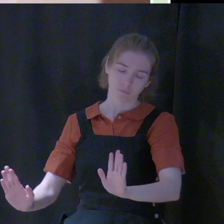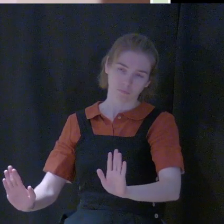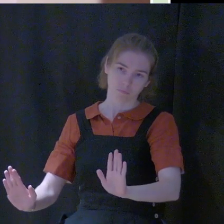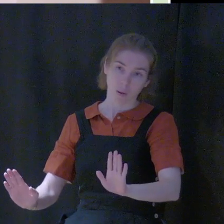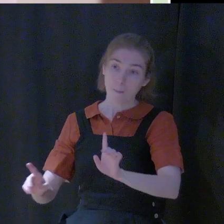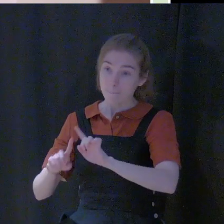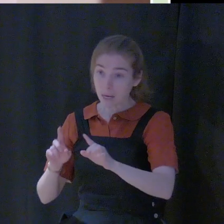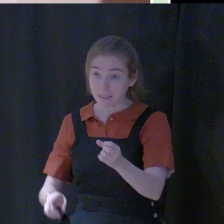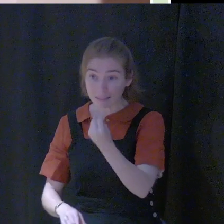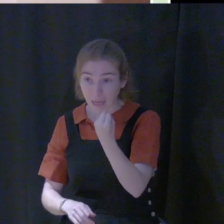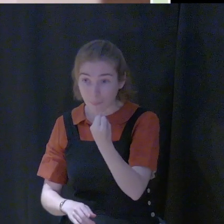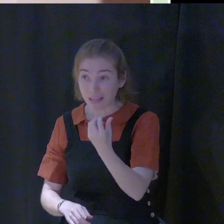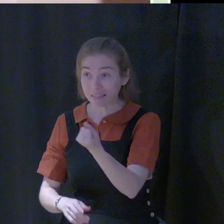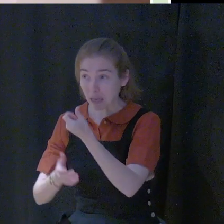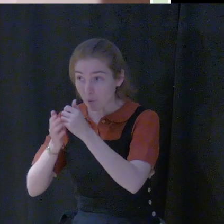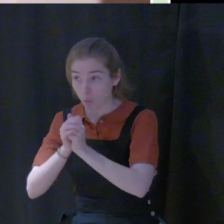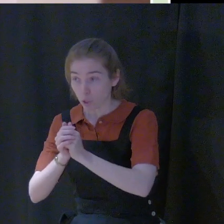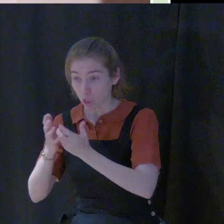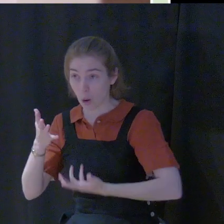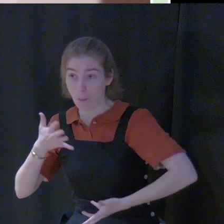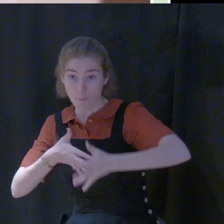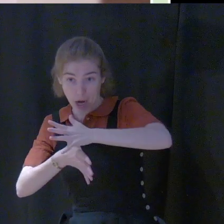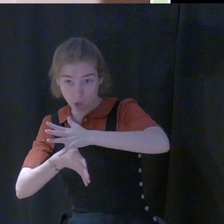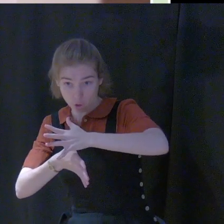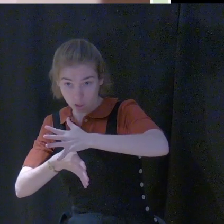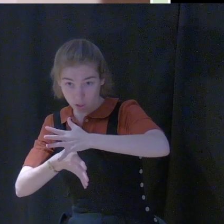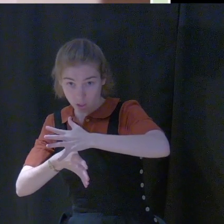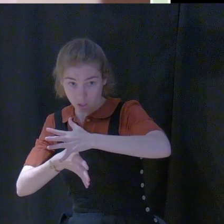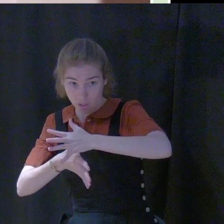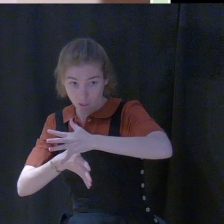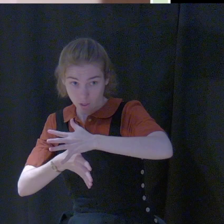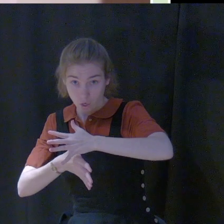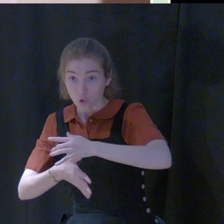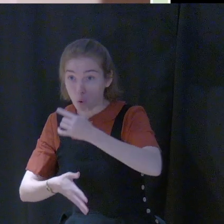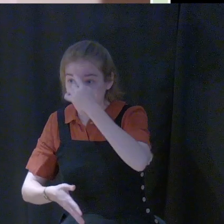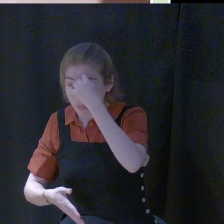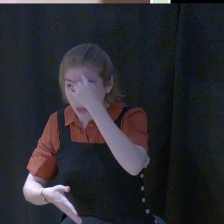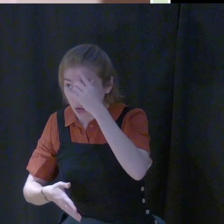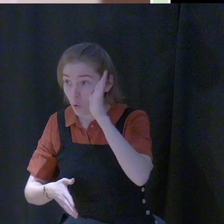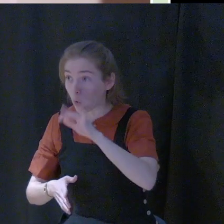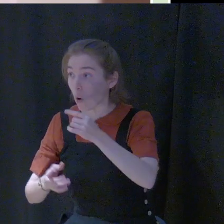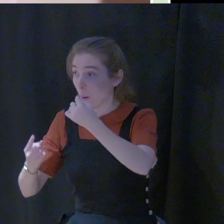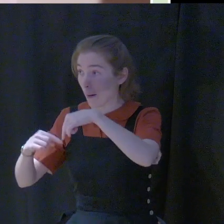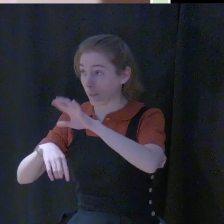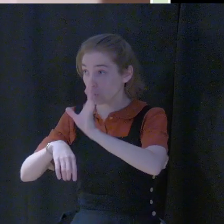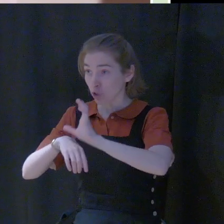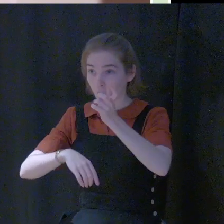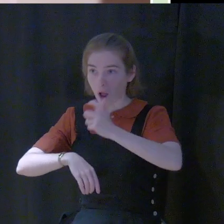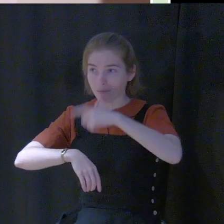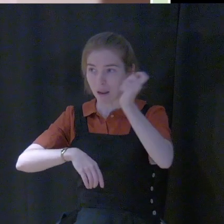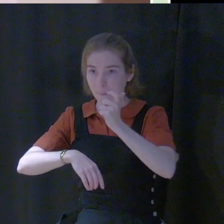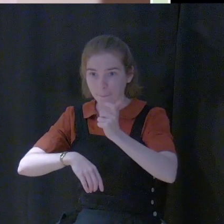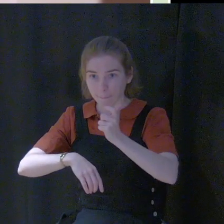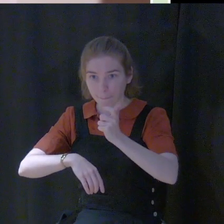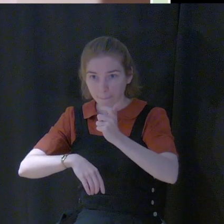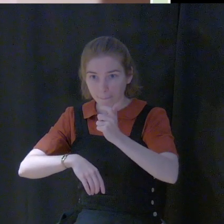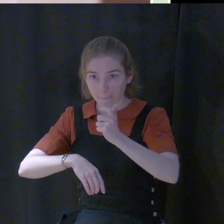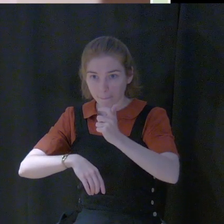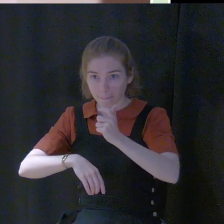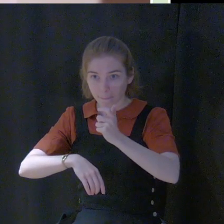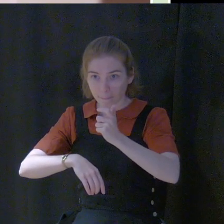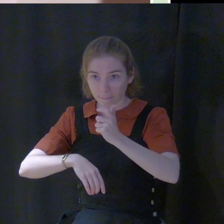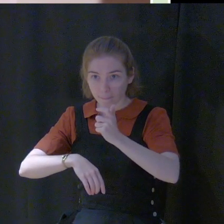But if Sabbath and Sabbath worship is a priority, do you think that we'll be at church on time?